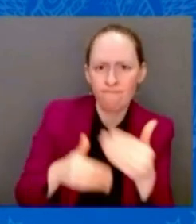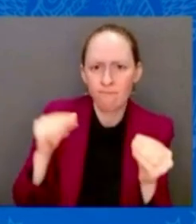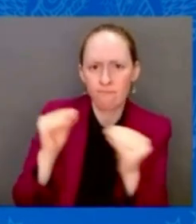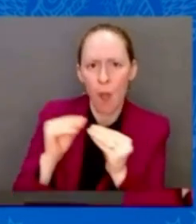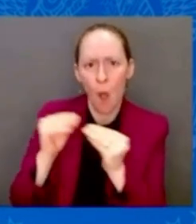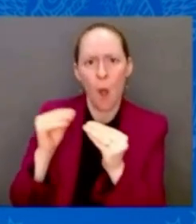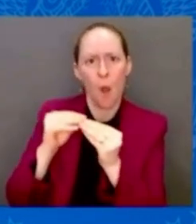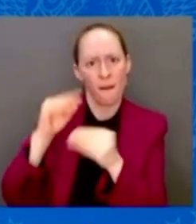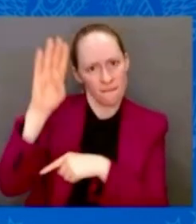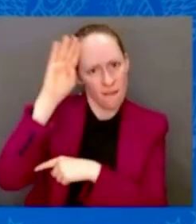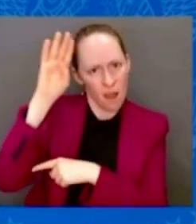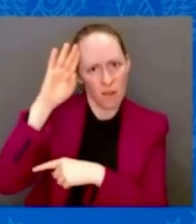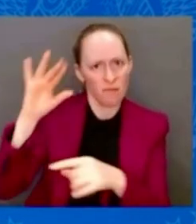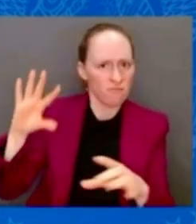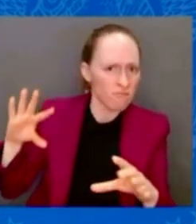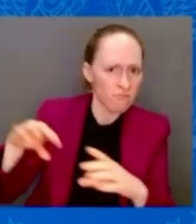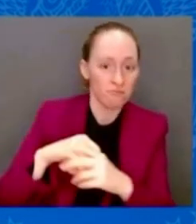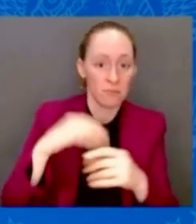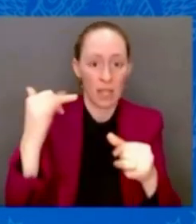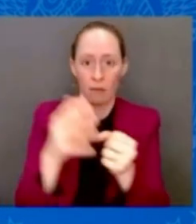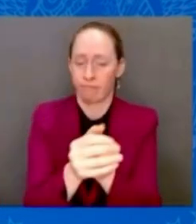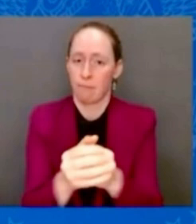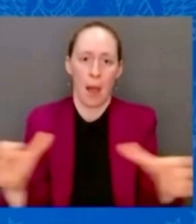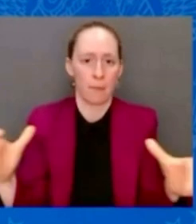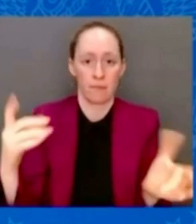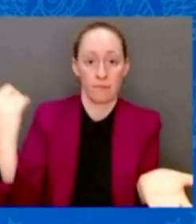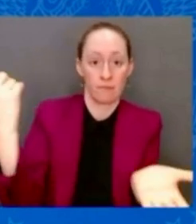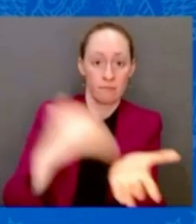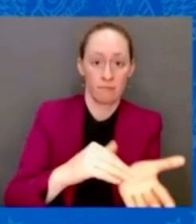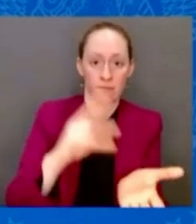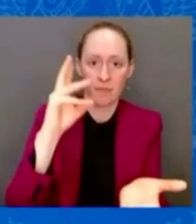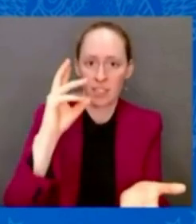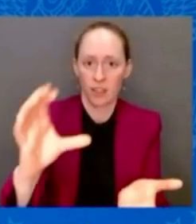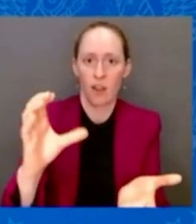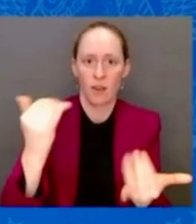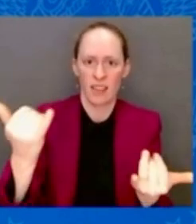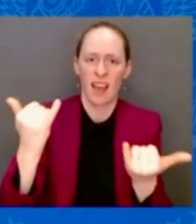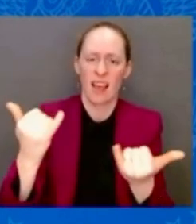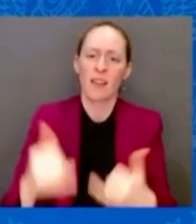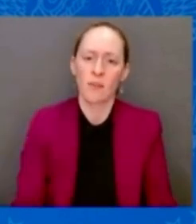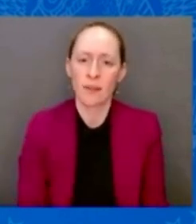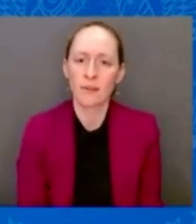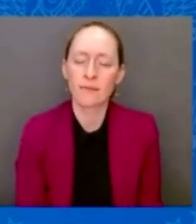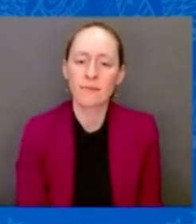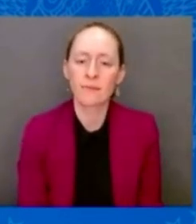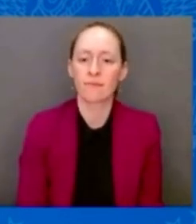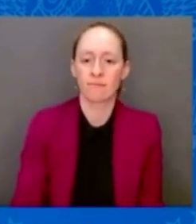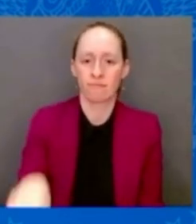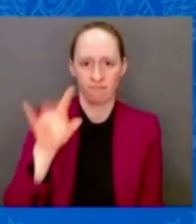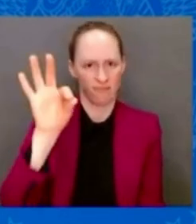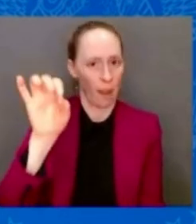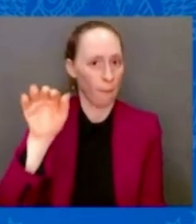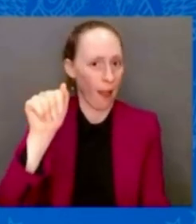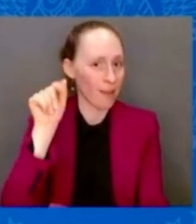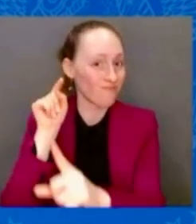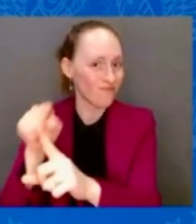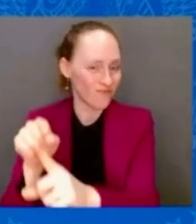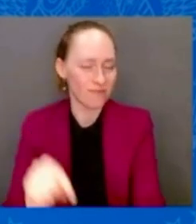you know, that the things that protects firefighters, again, I'll say it again and again, is more firefighters.